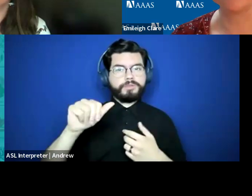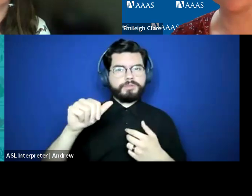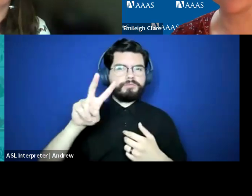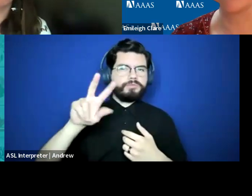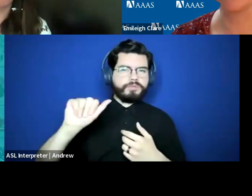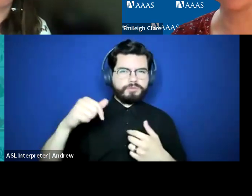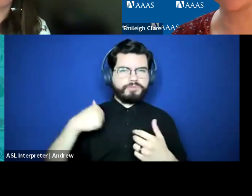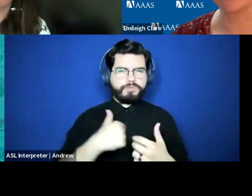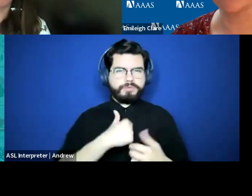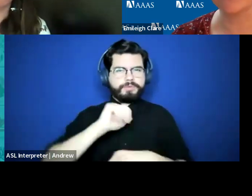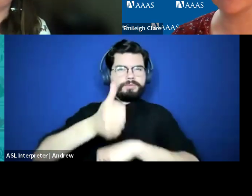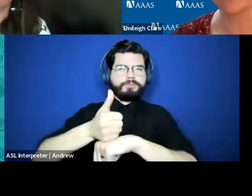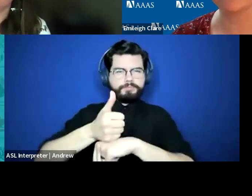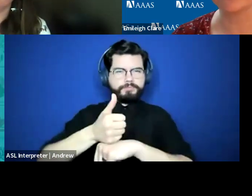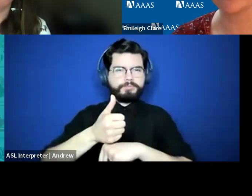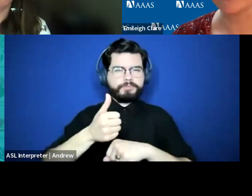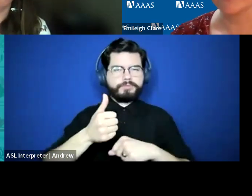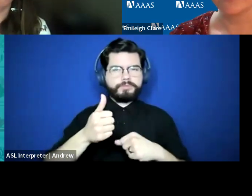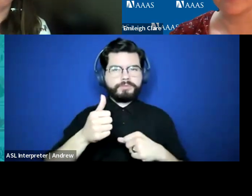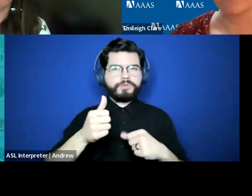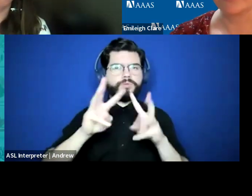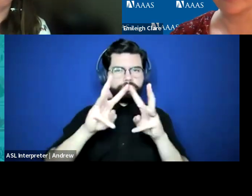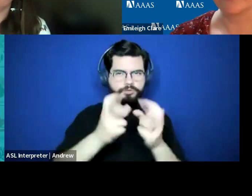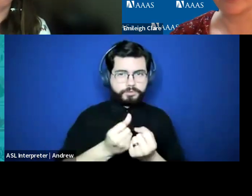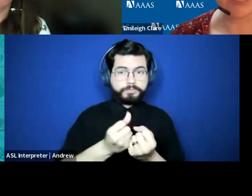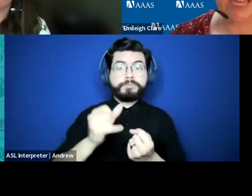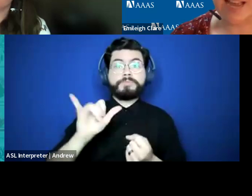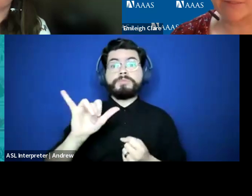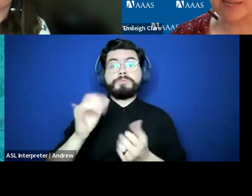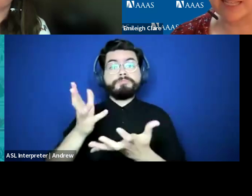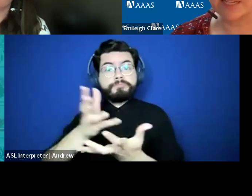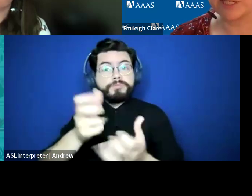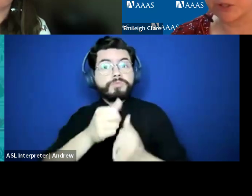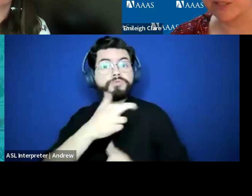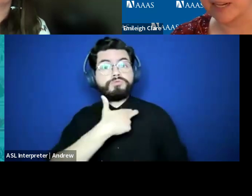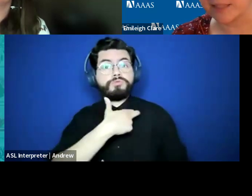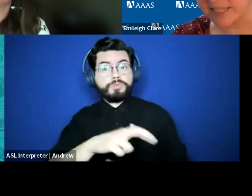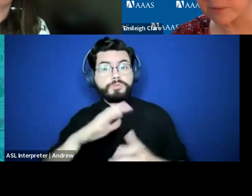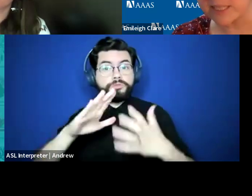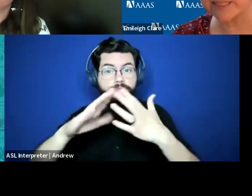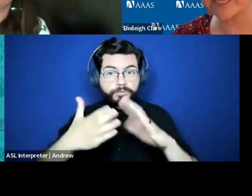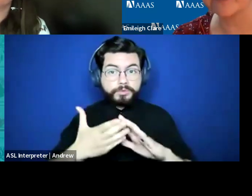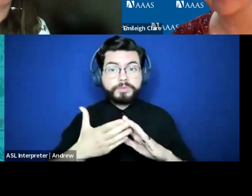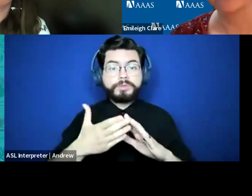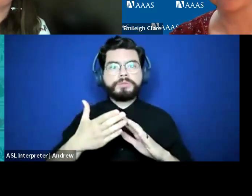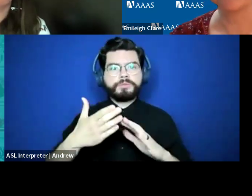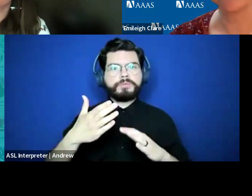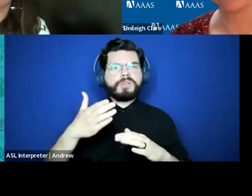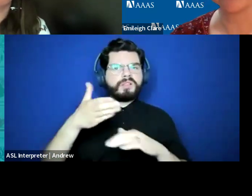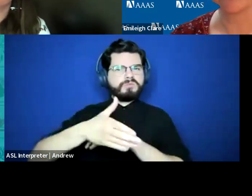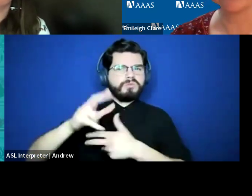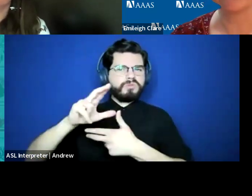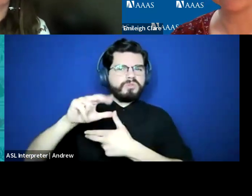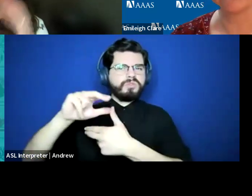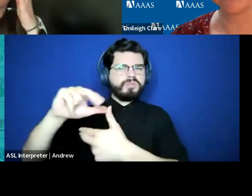like engaging with religious communities after a hurricane aftermath in Western North Carolina recently. So we're